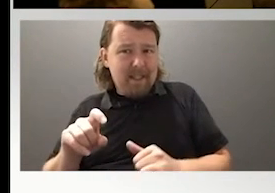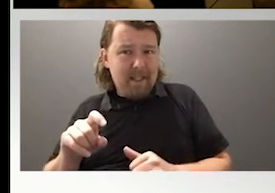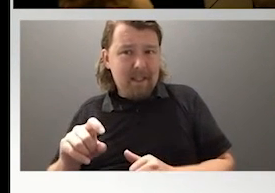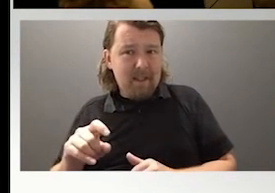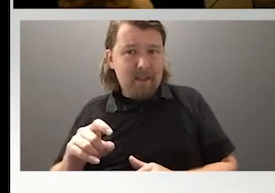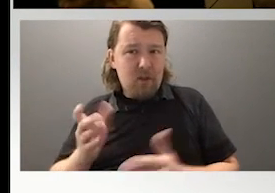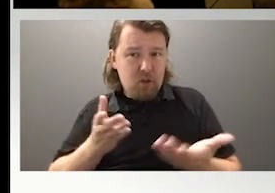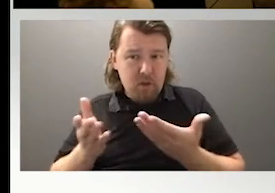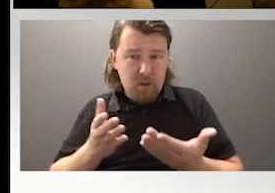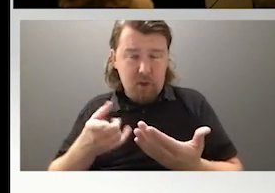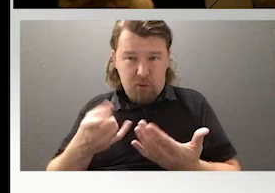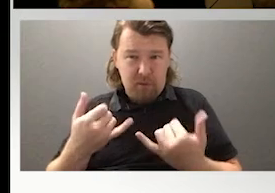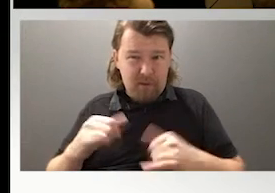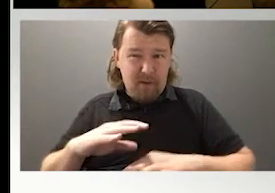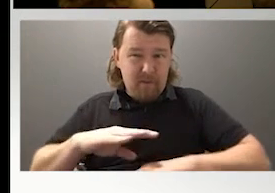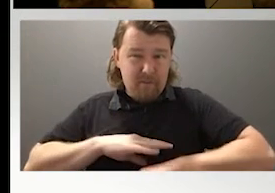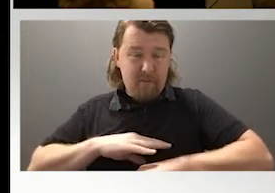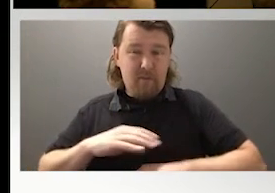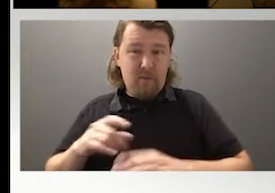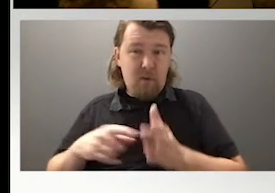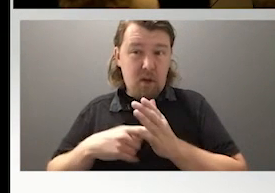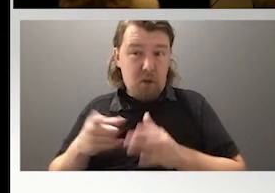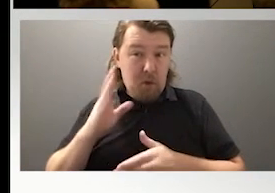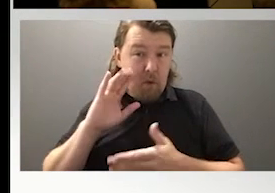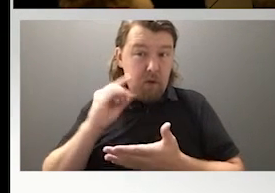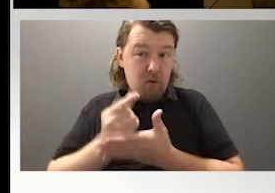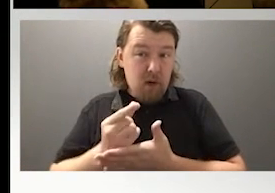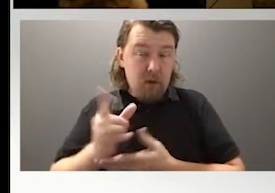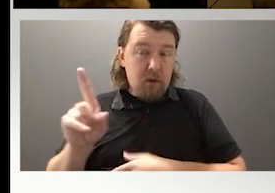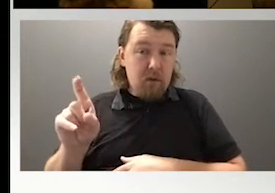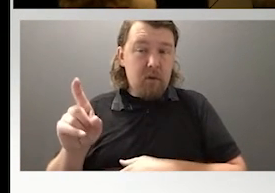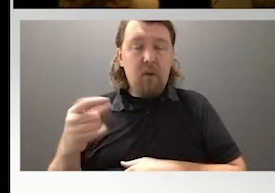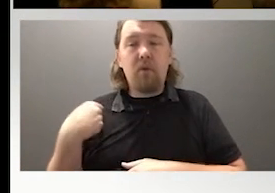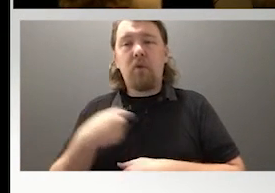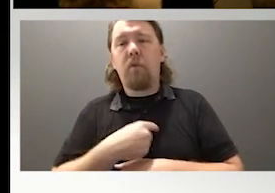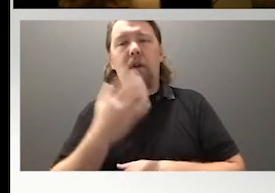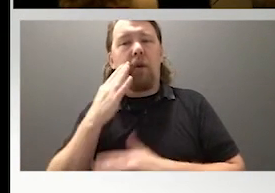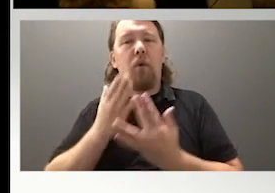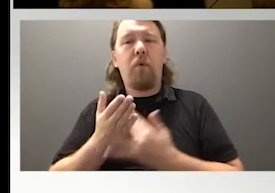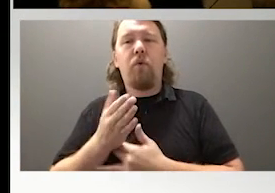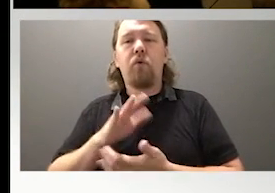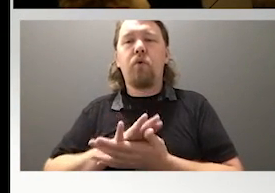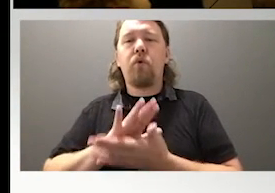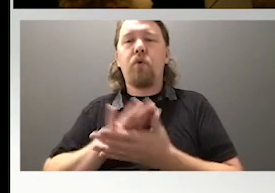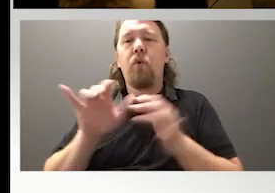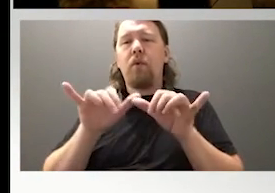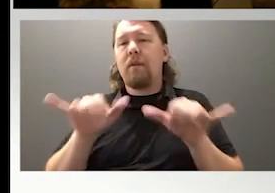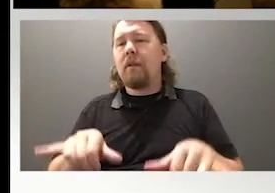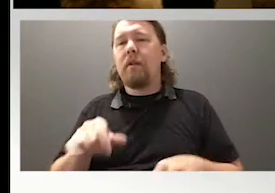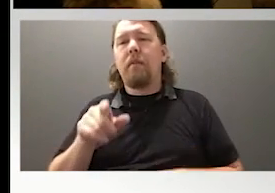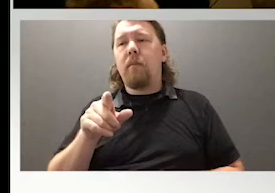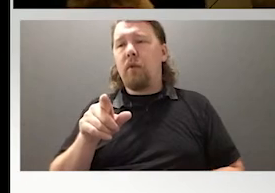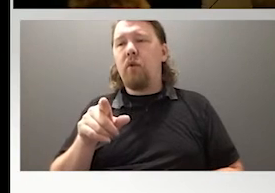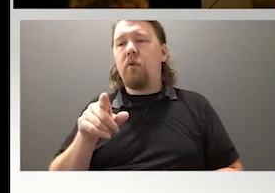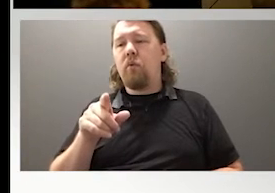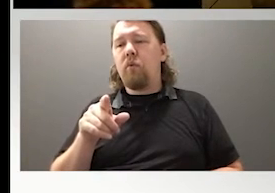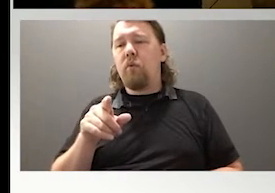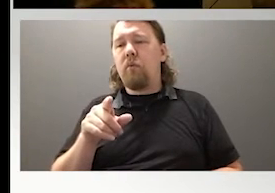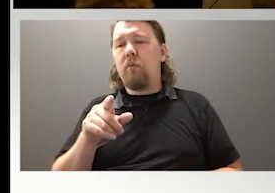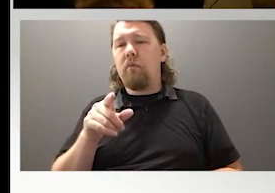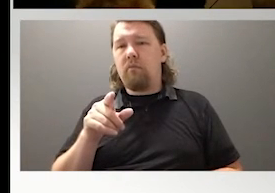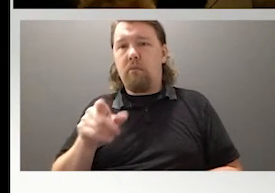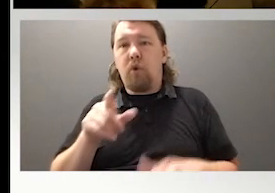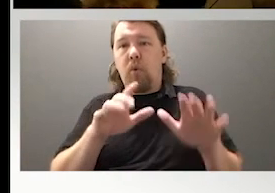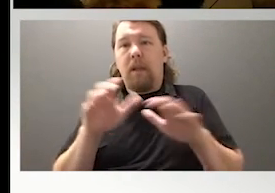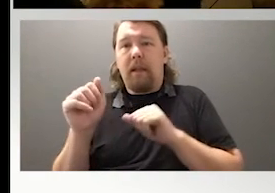criteria. Are you still going to graduate? Well, we know that as to the school system, you know, you exit